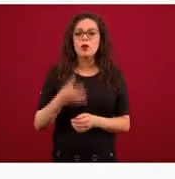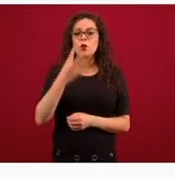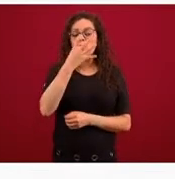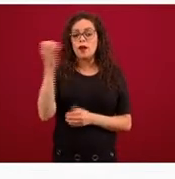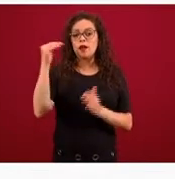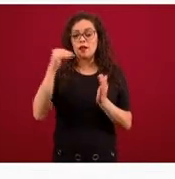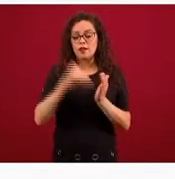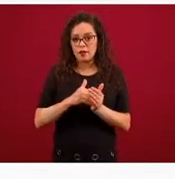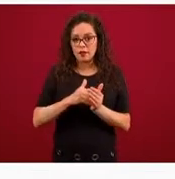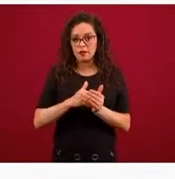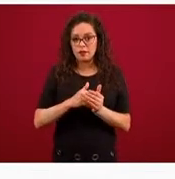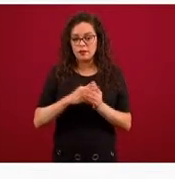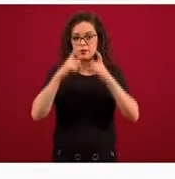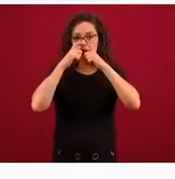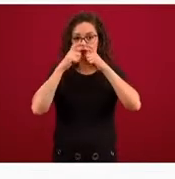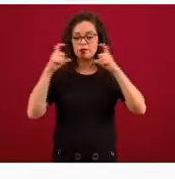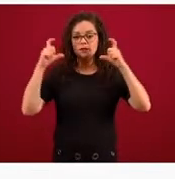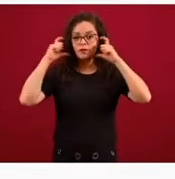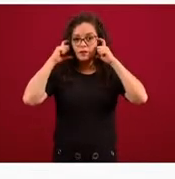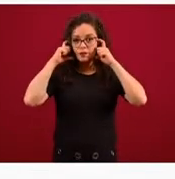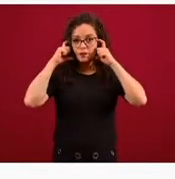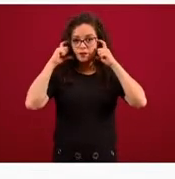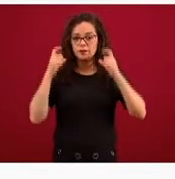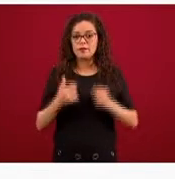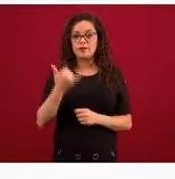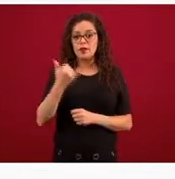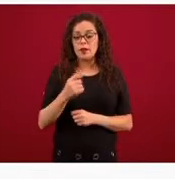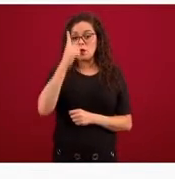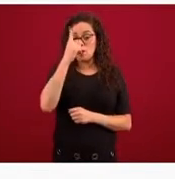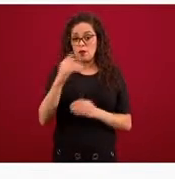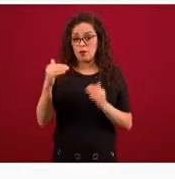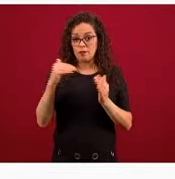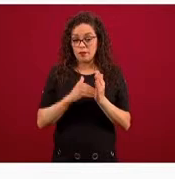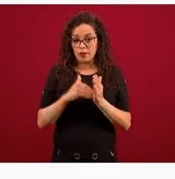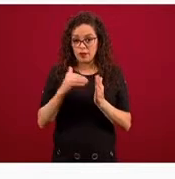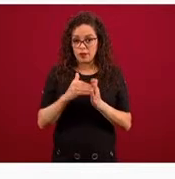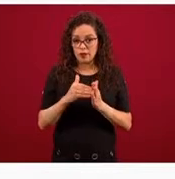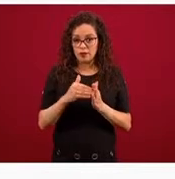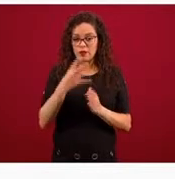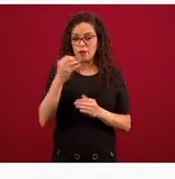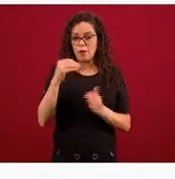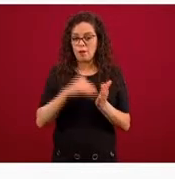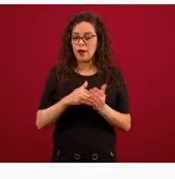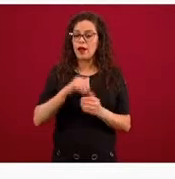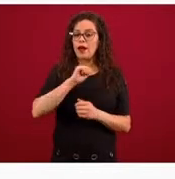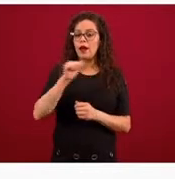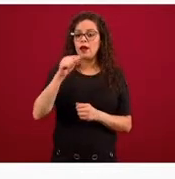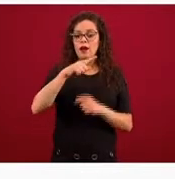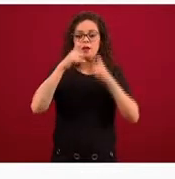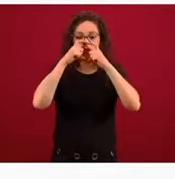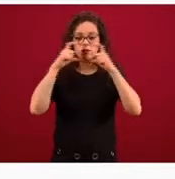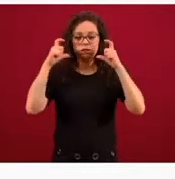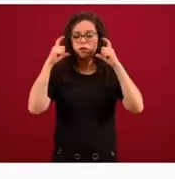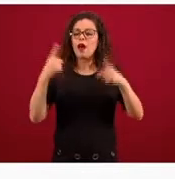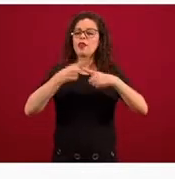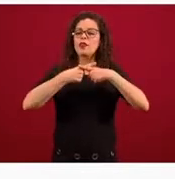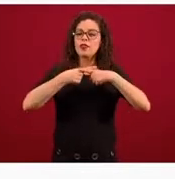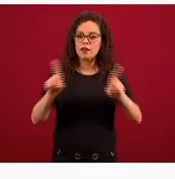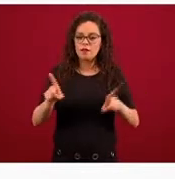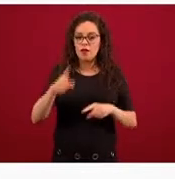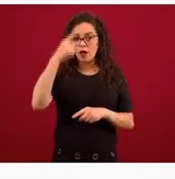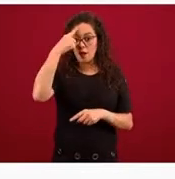10th that had 400,000 surgical masks. And then we also got